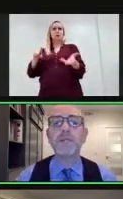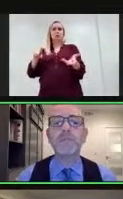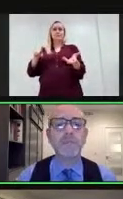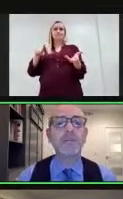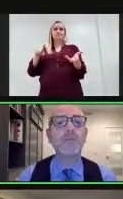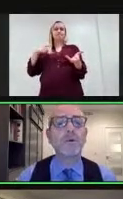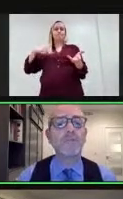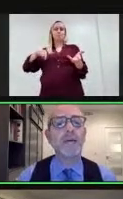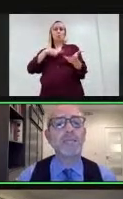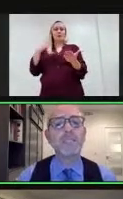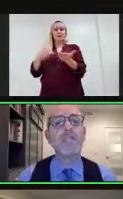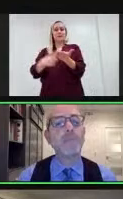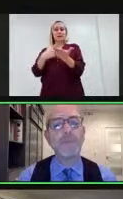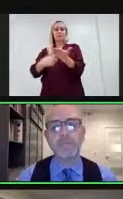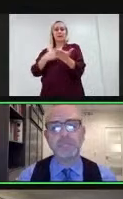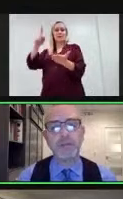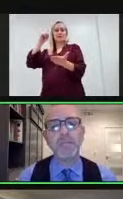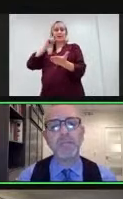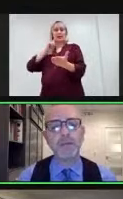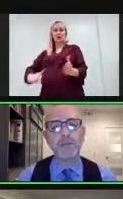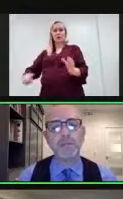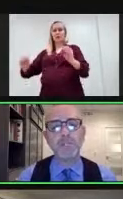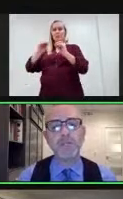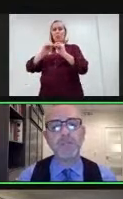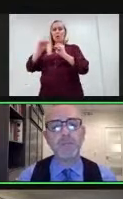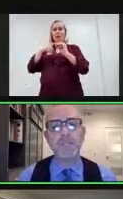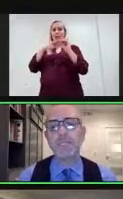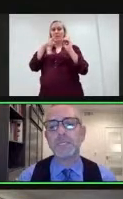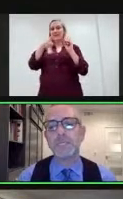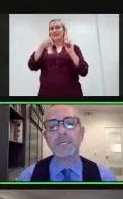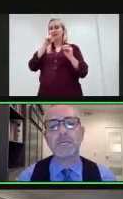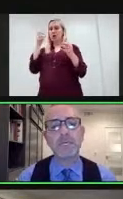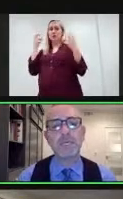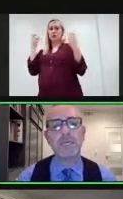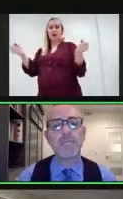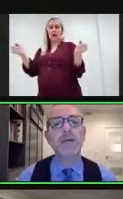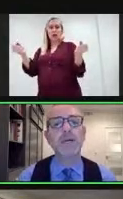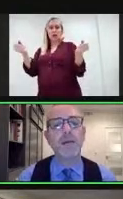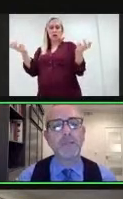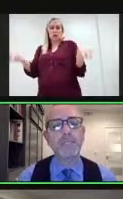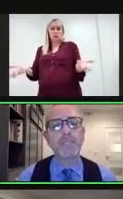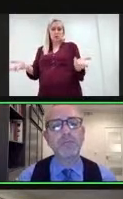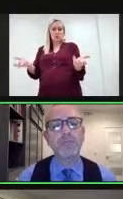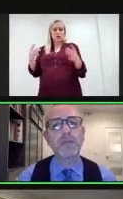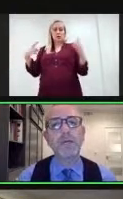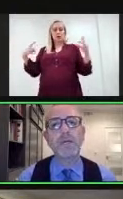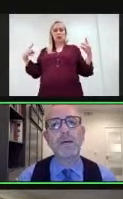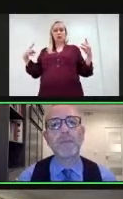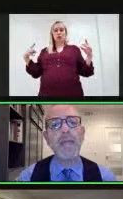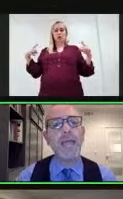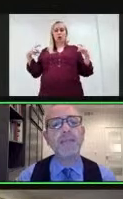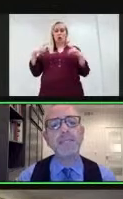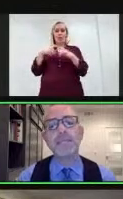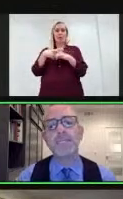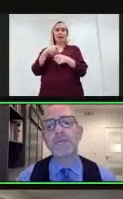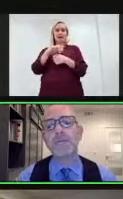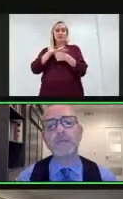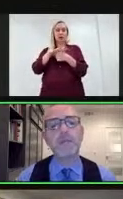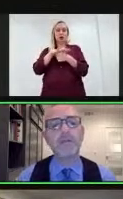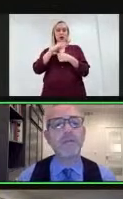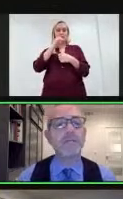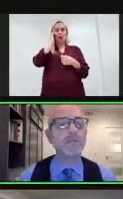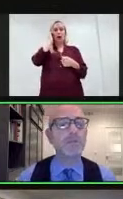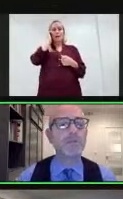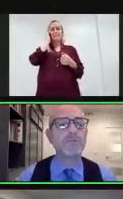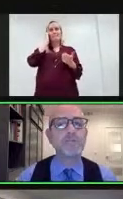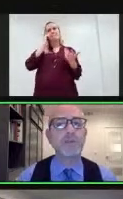we sometimes hear more of that, this not being a strength in another district, because it's a complex arena. And that's not to say we didn't